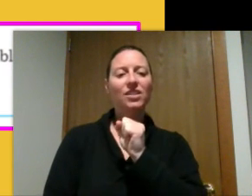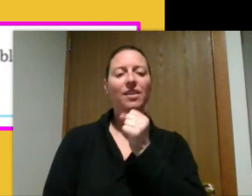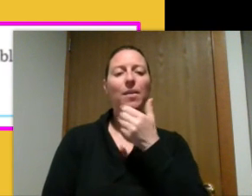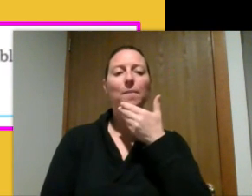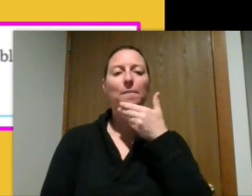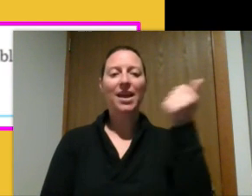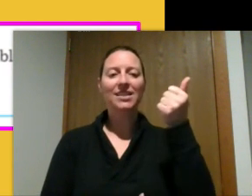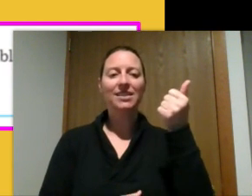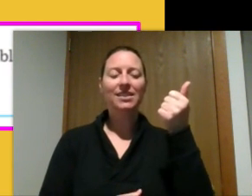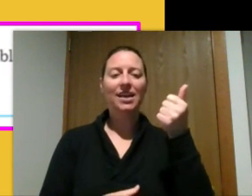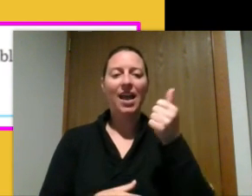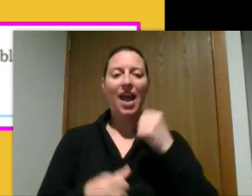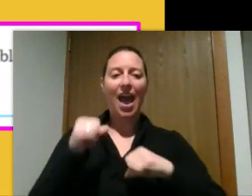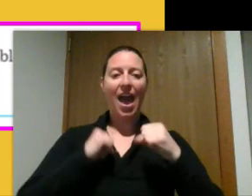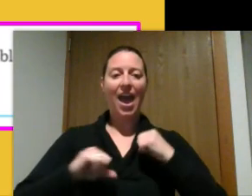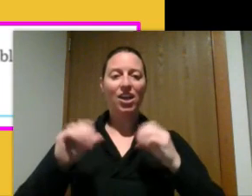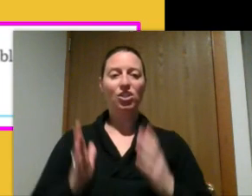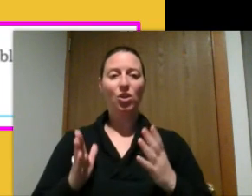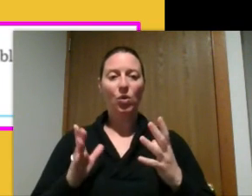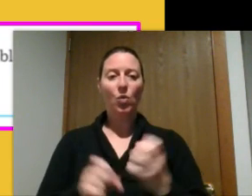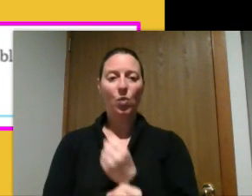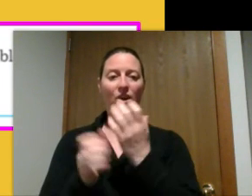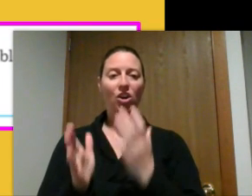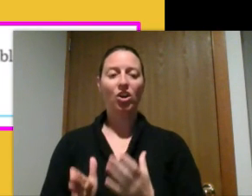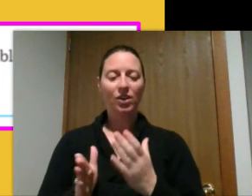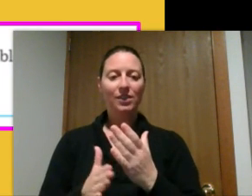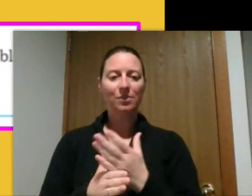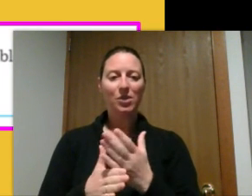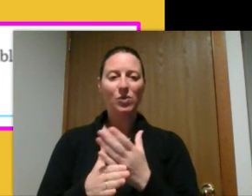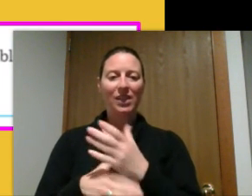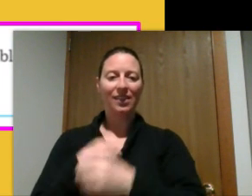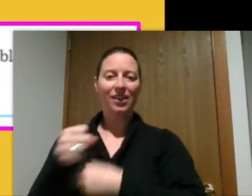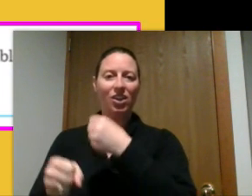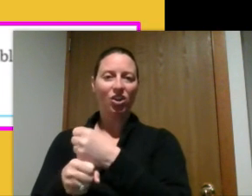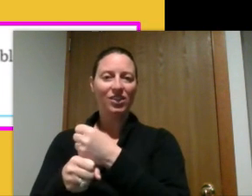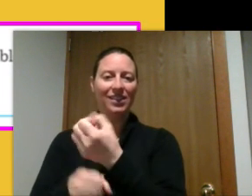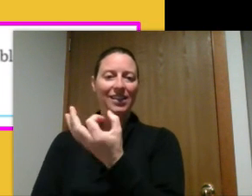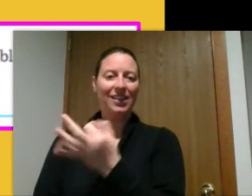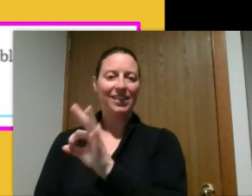Actor winners between the year 1990 and 2009.